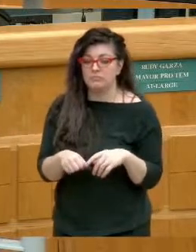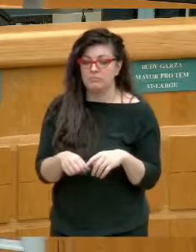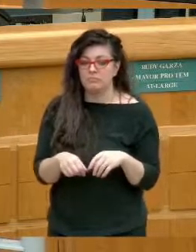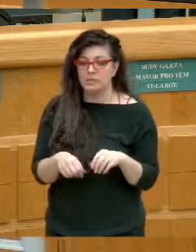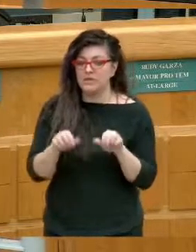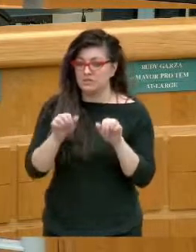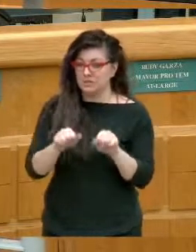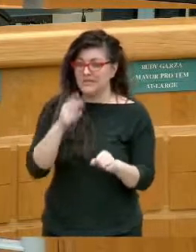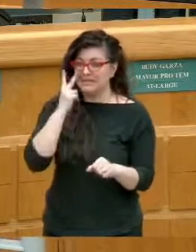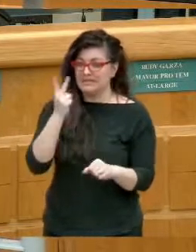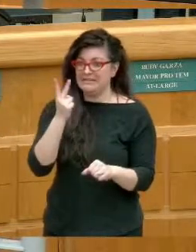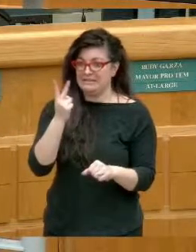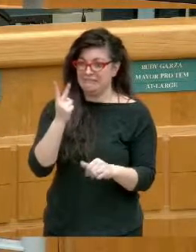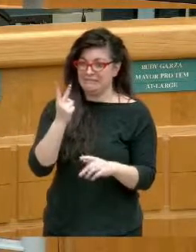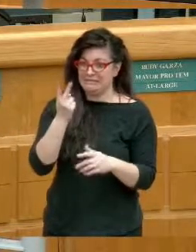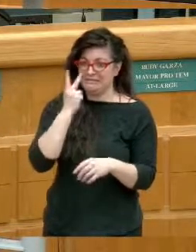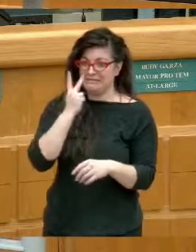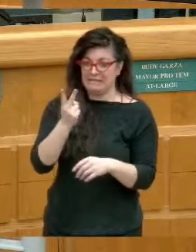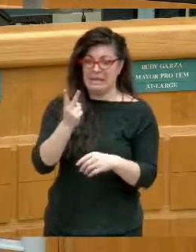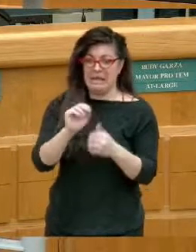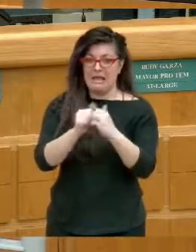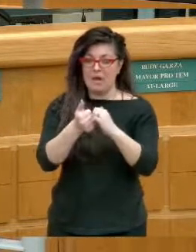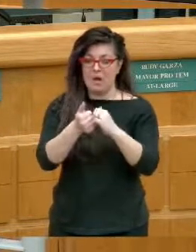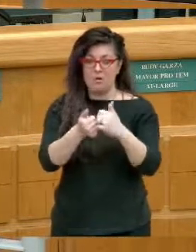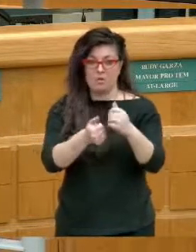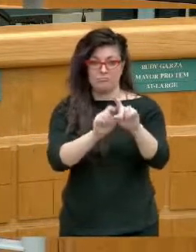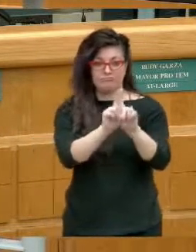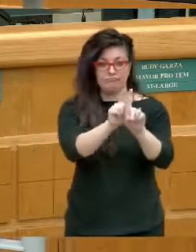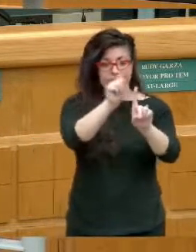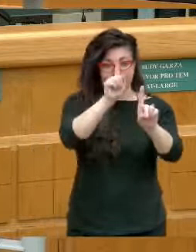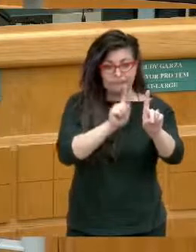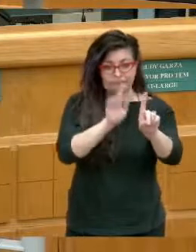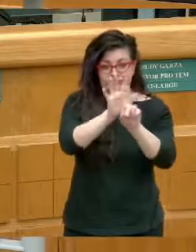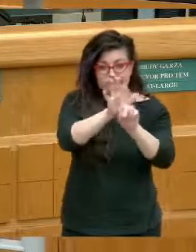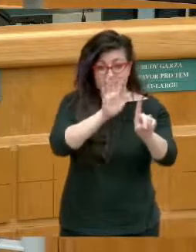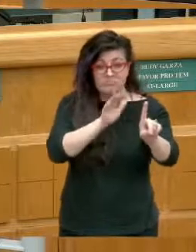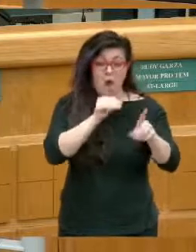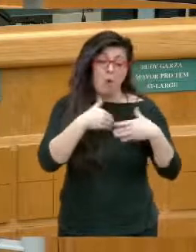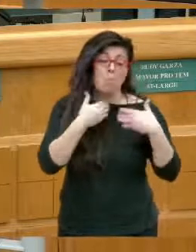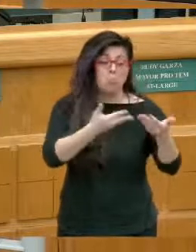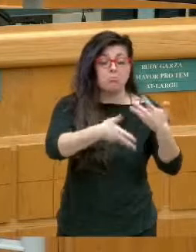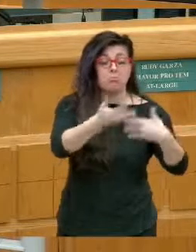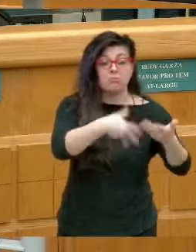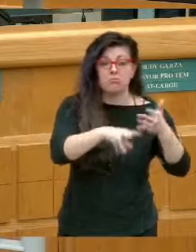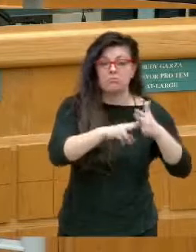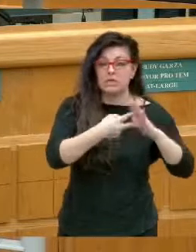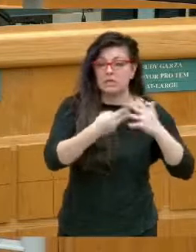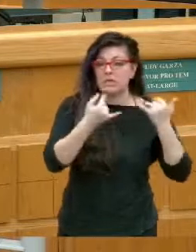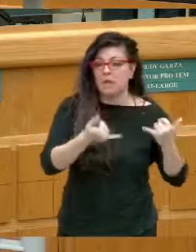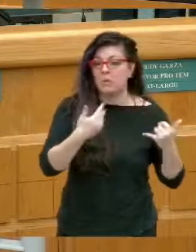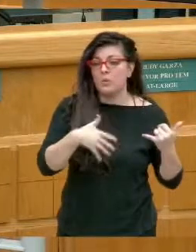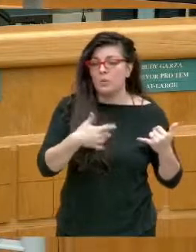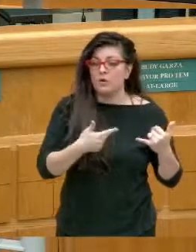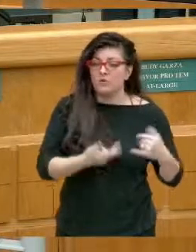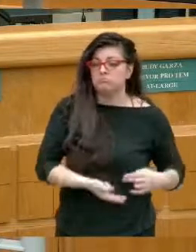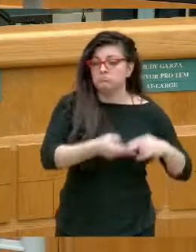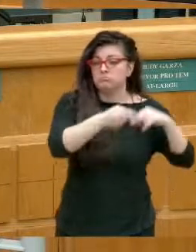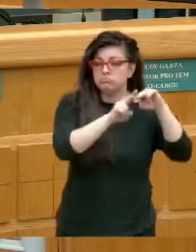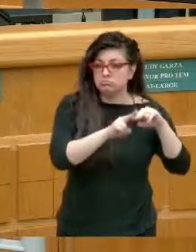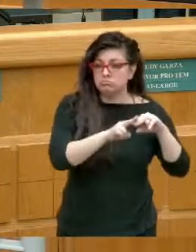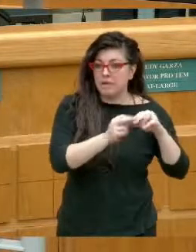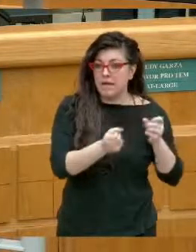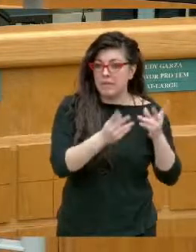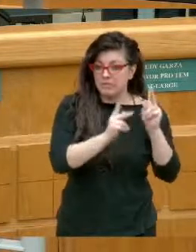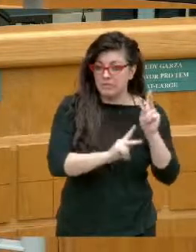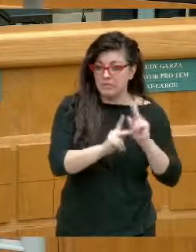by COVID-19. It will turn from it was an isolated incident to now our overall transmission rate is higher, because it's the average